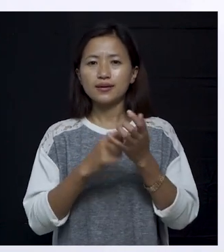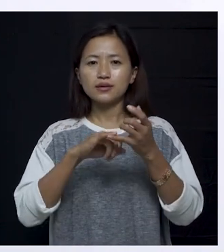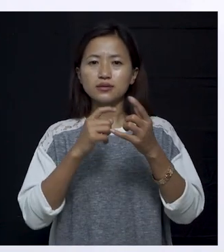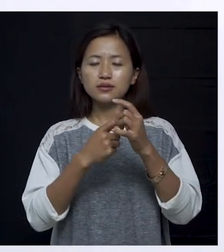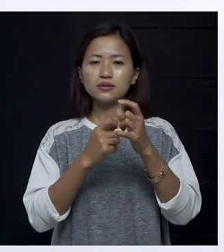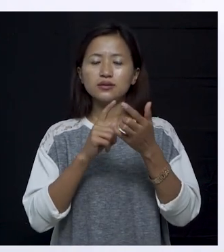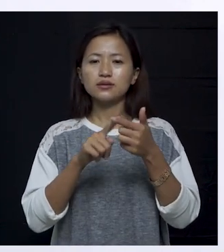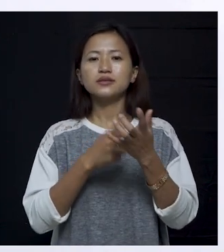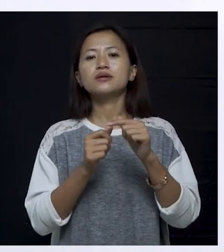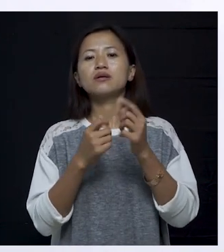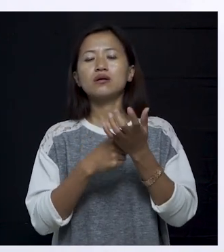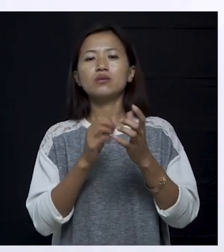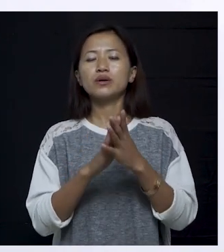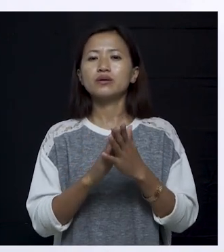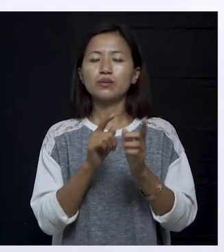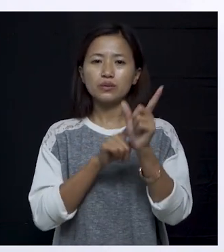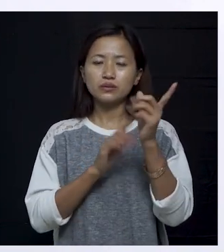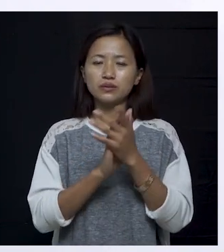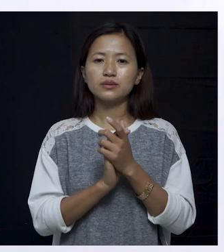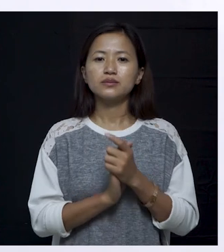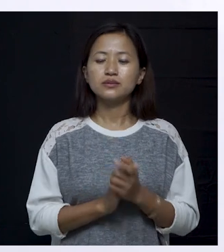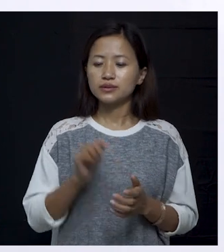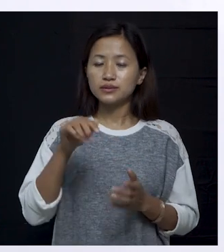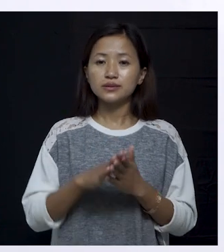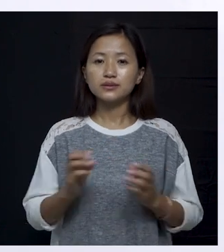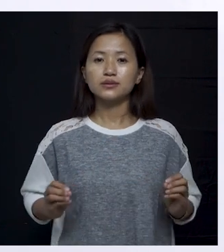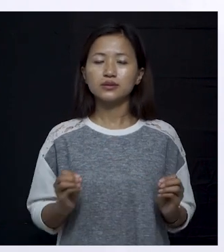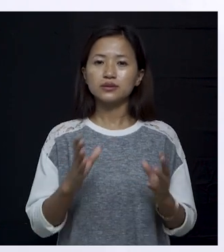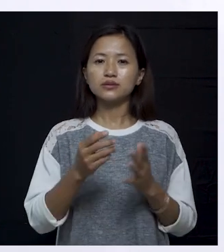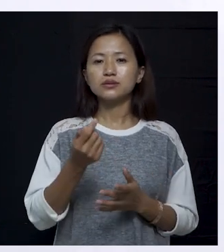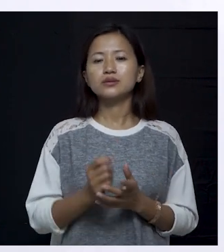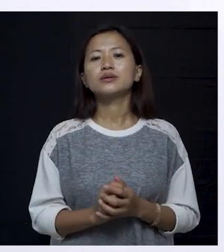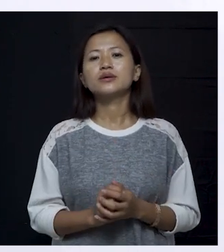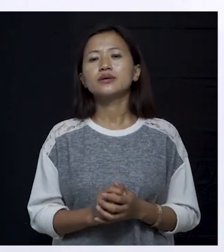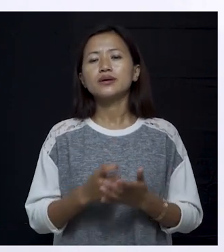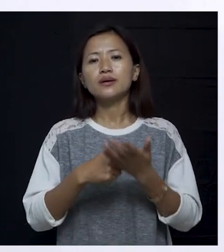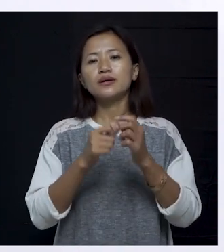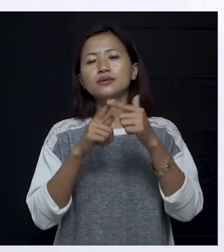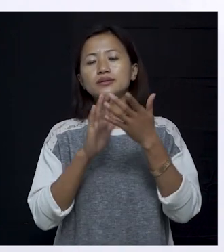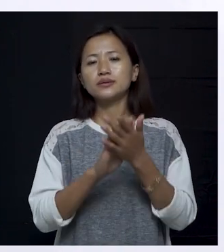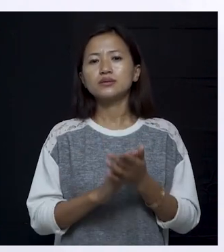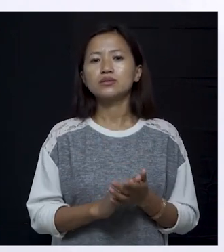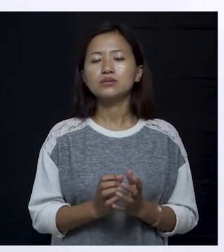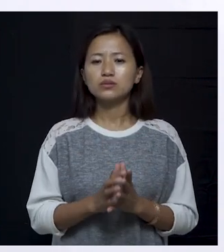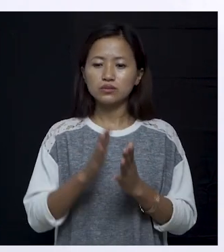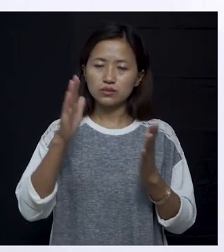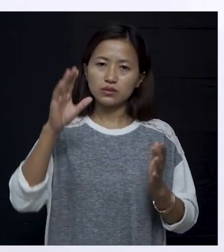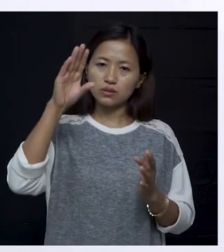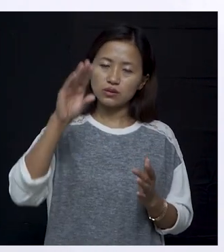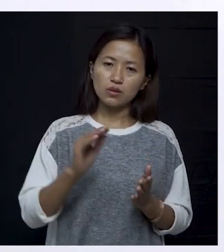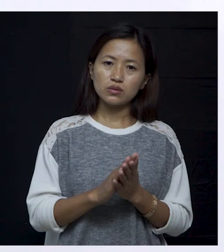Okay, certiorari. Now, this issue, this is writ is issued to a lower